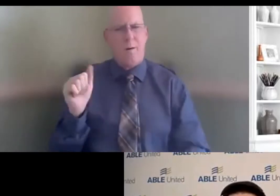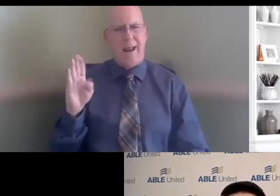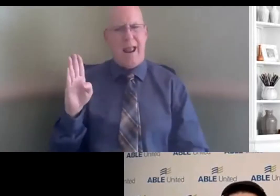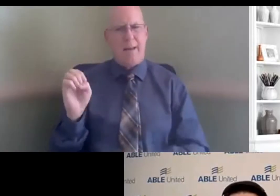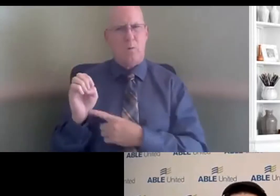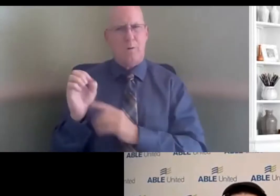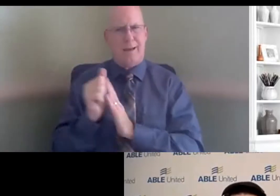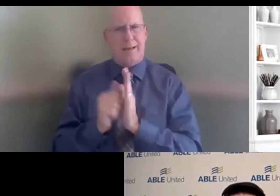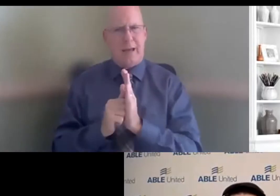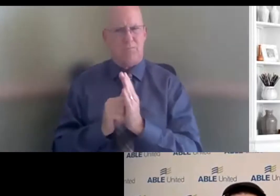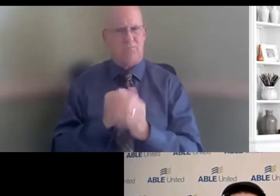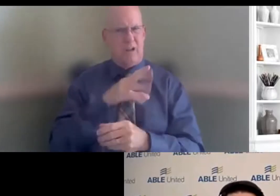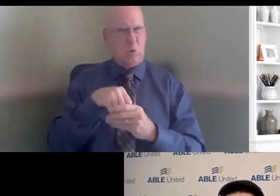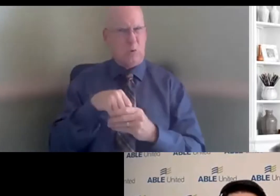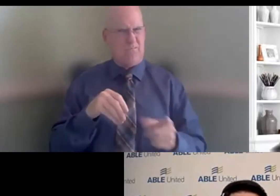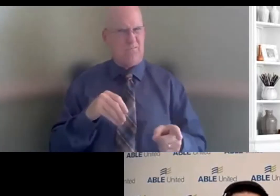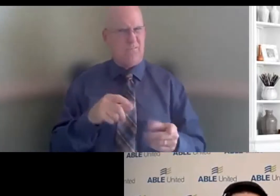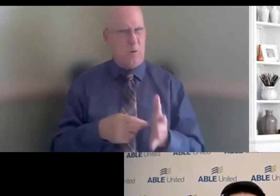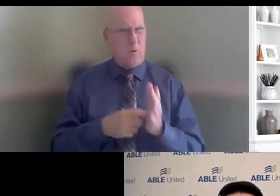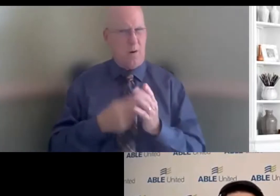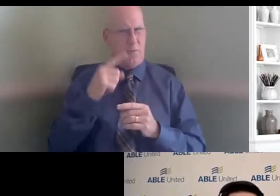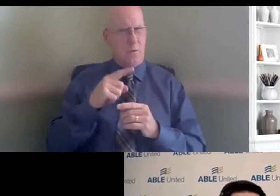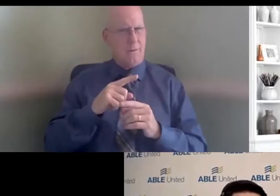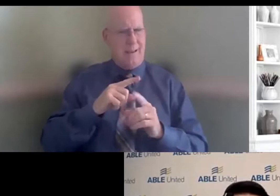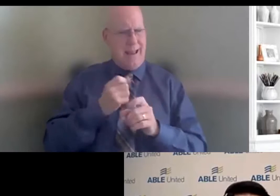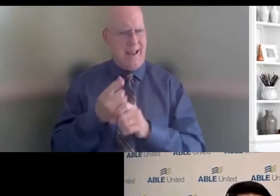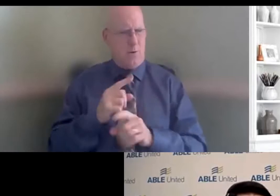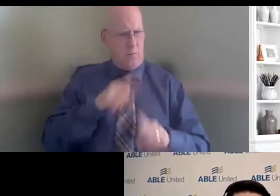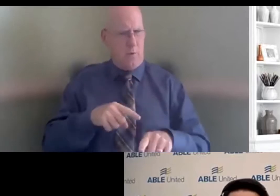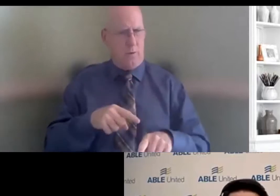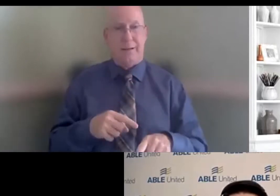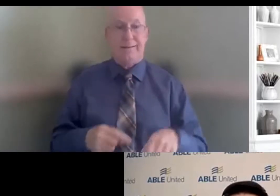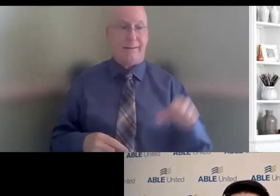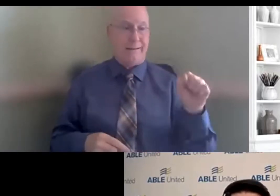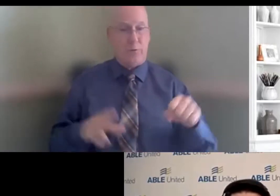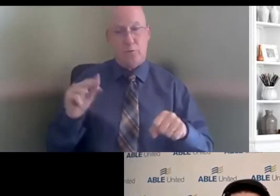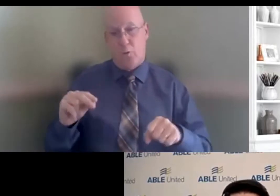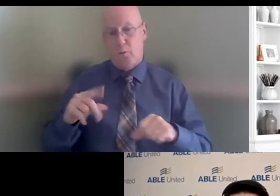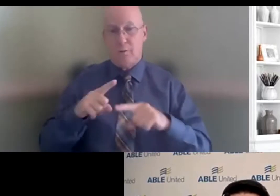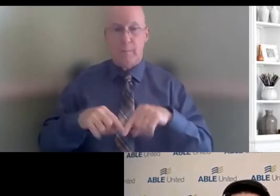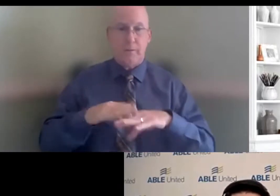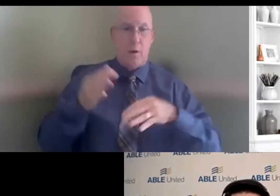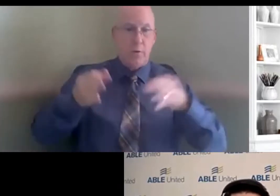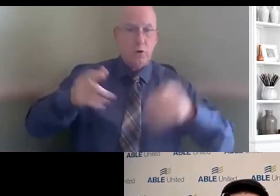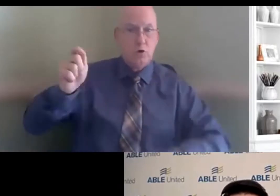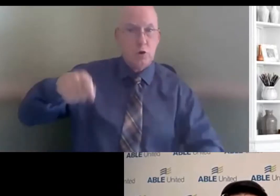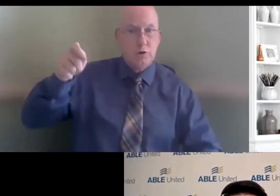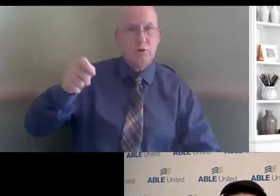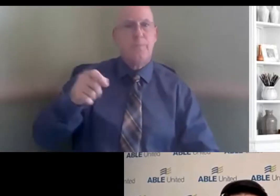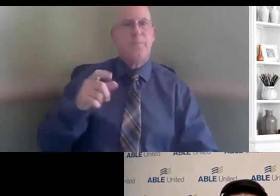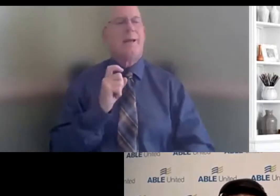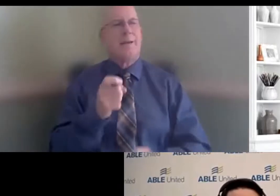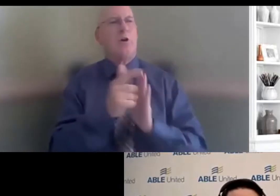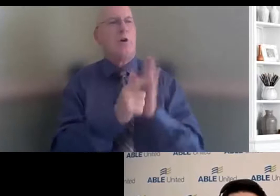fall into that requirement for reporting? Is that a yes, no, depends on the judge, or how does that work? I'm going to give you the attorney answer.